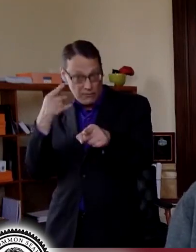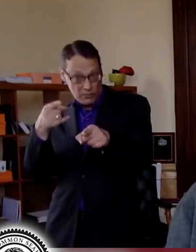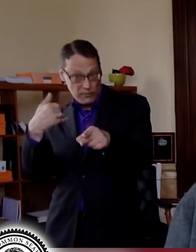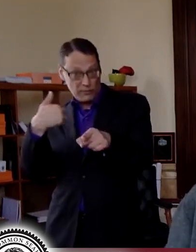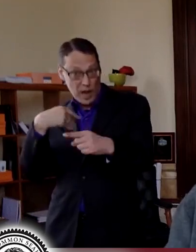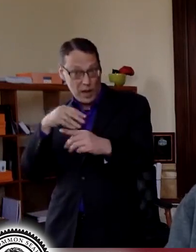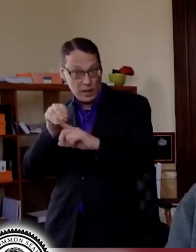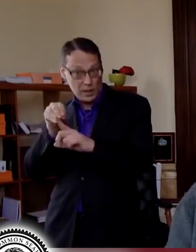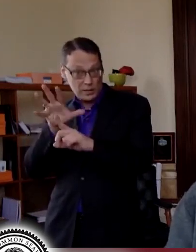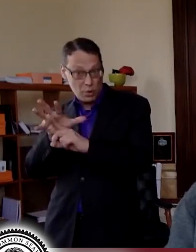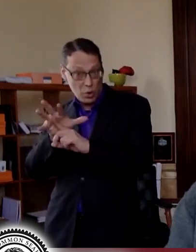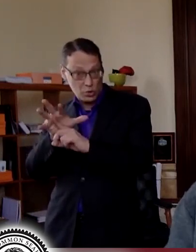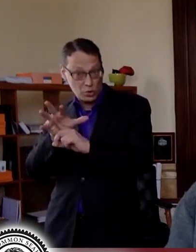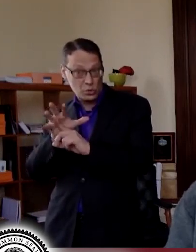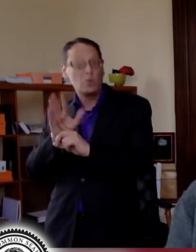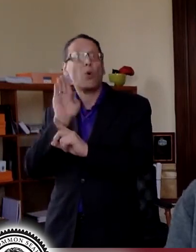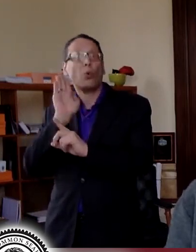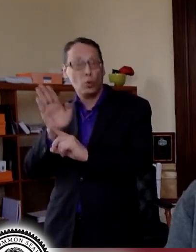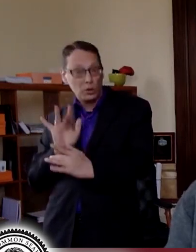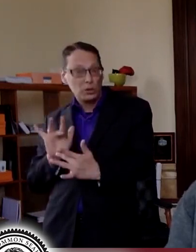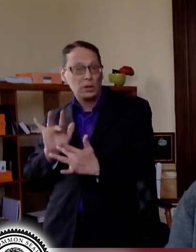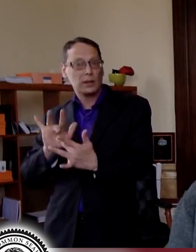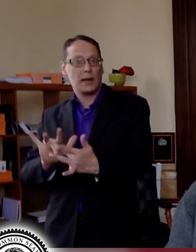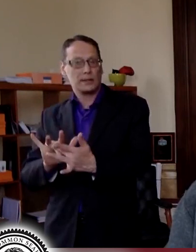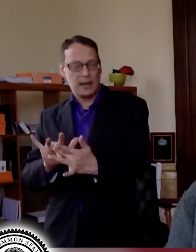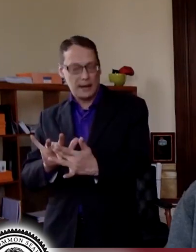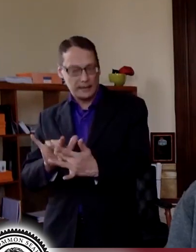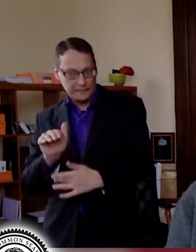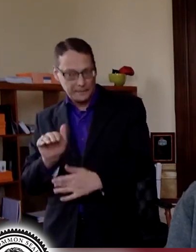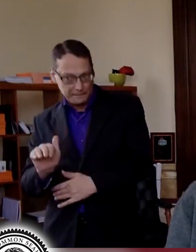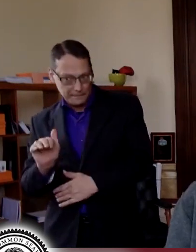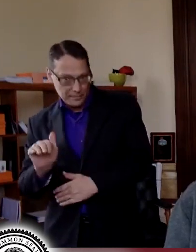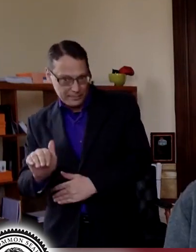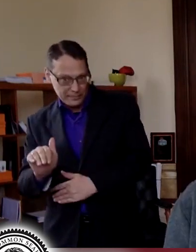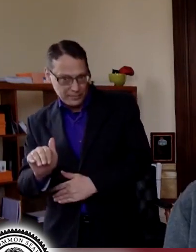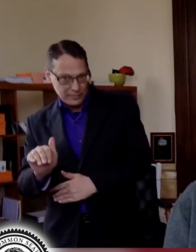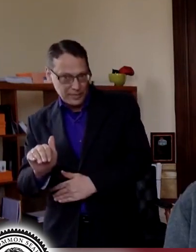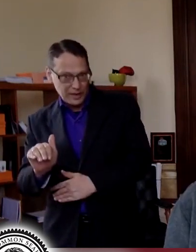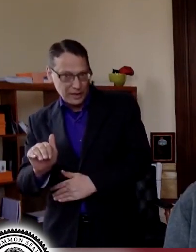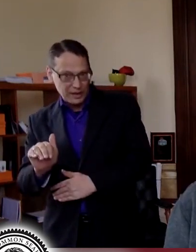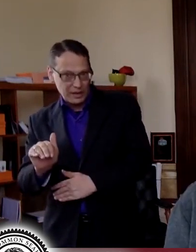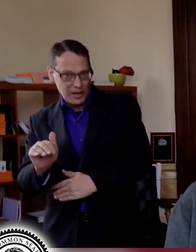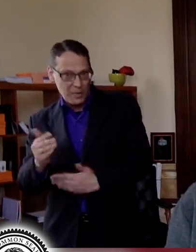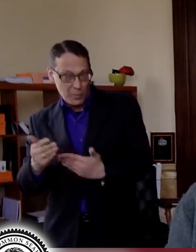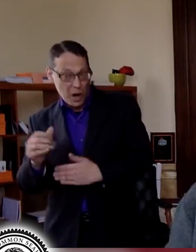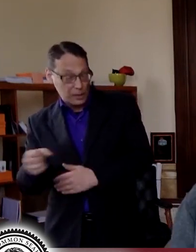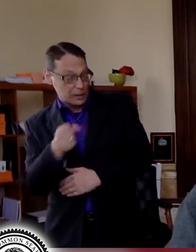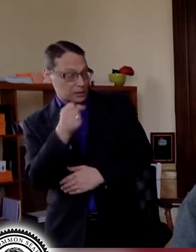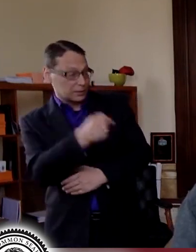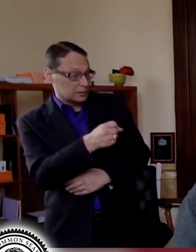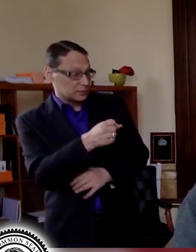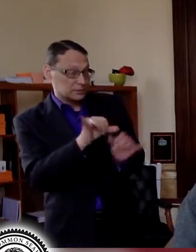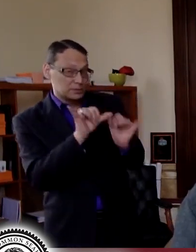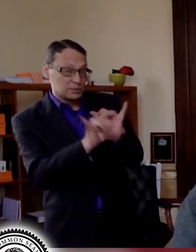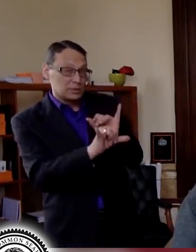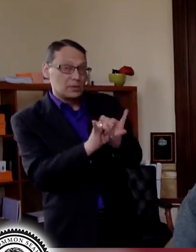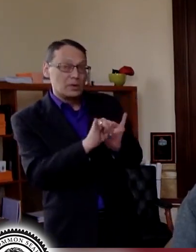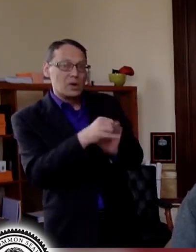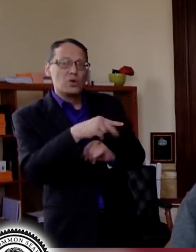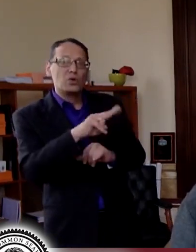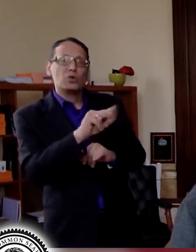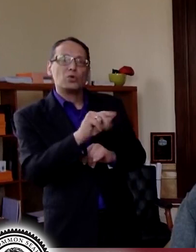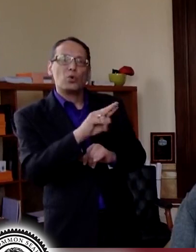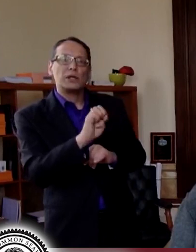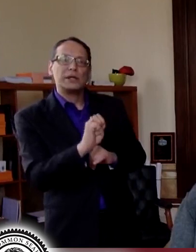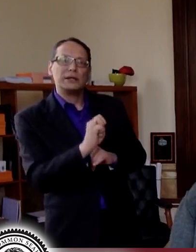that person, you would be contacted, and you would likely be quarantined for 14 days. And during